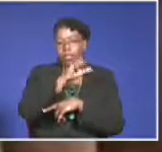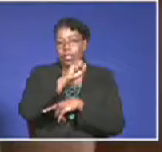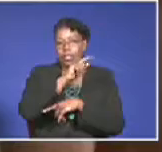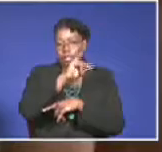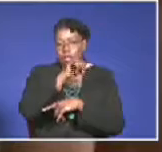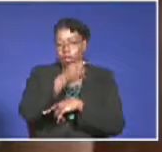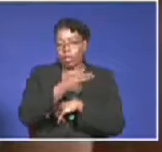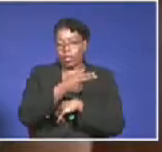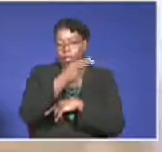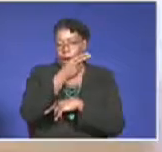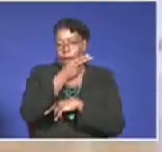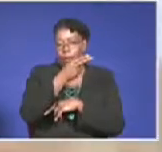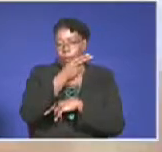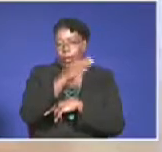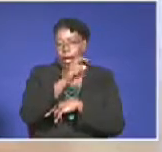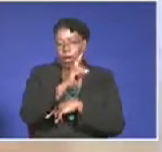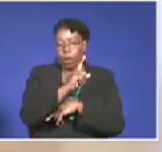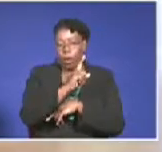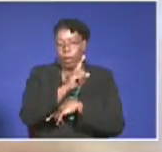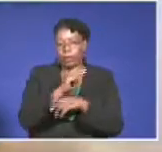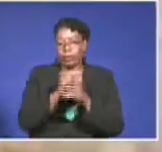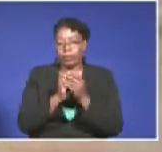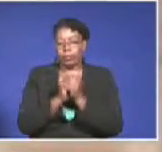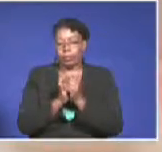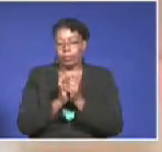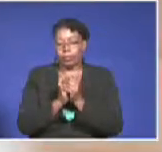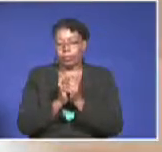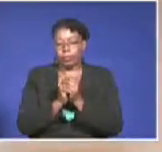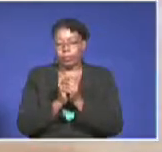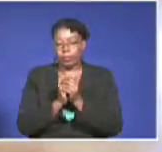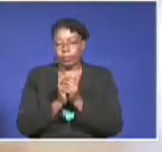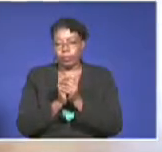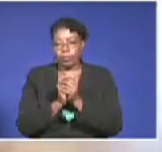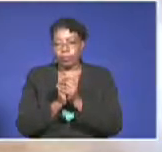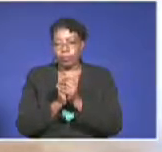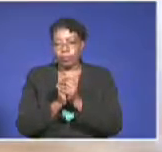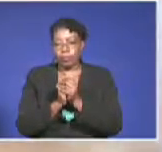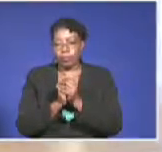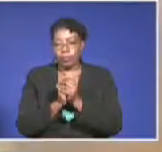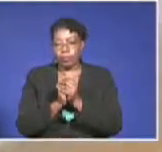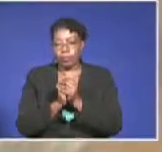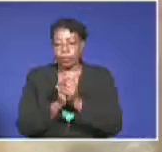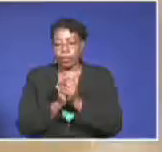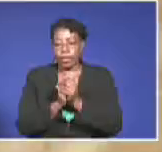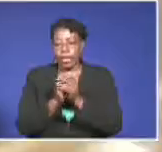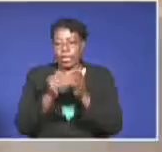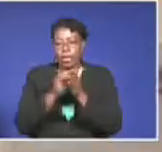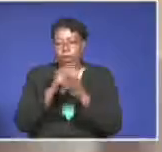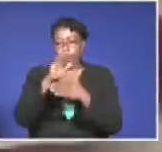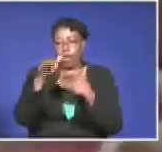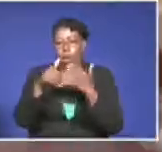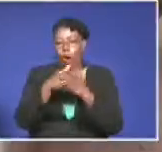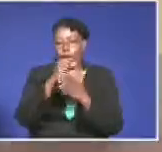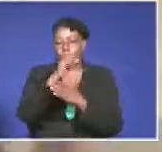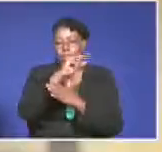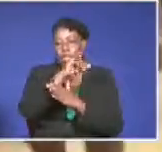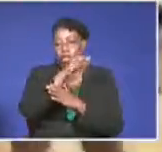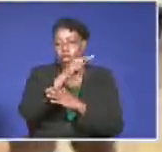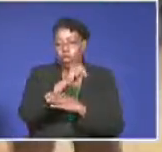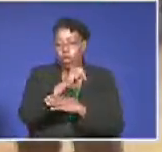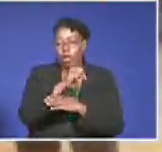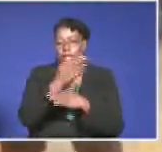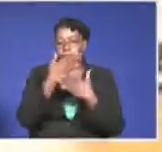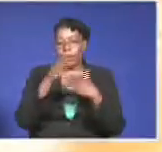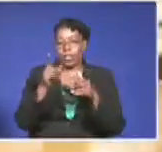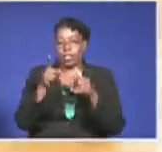3, but Sack, they started that fourth quarter on a 6-0 run to pull within 1. From there, though, it would be all St. John's. They completed a